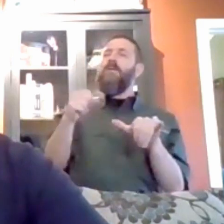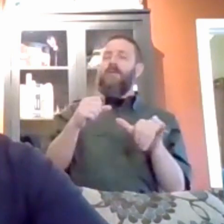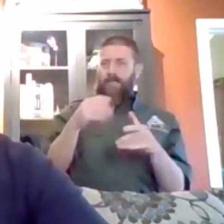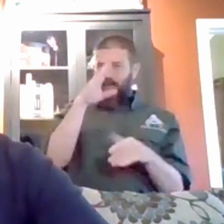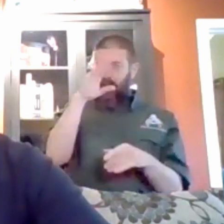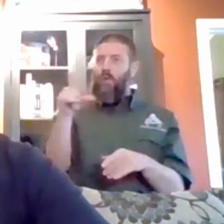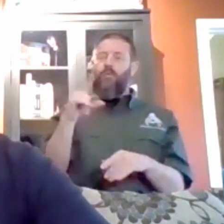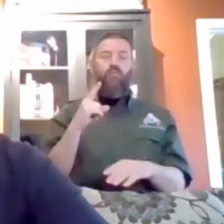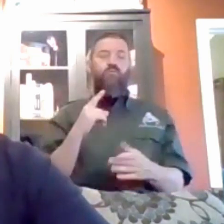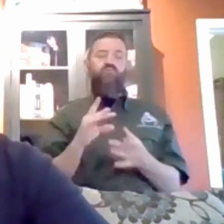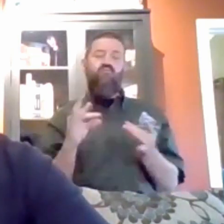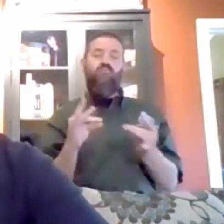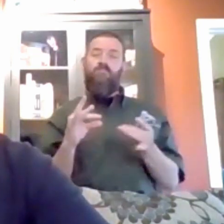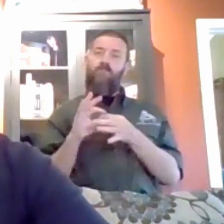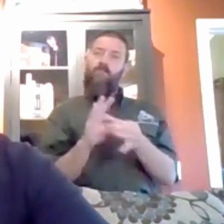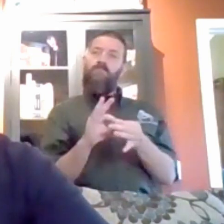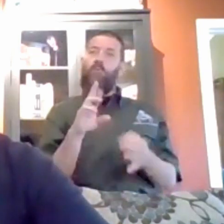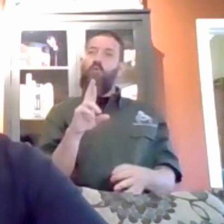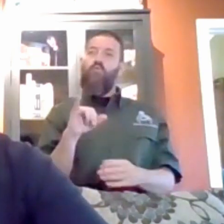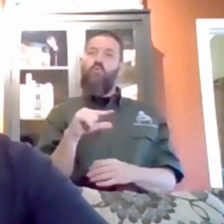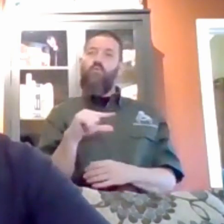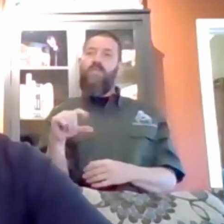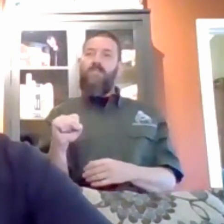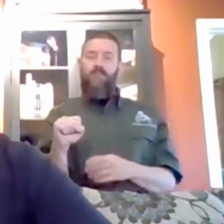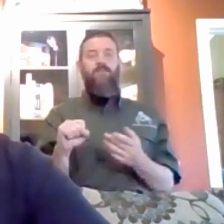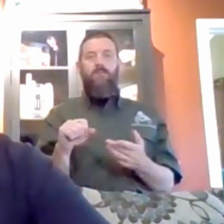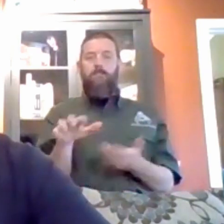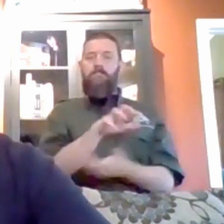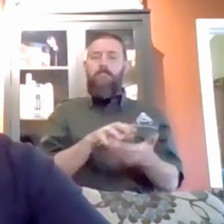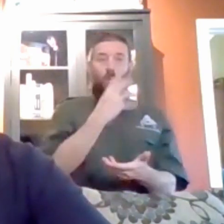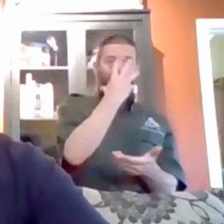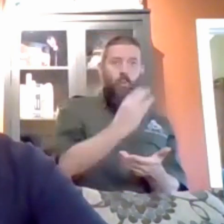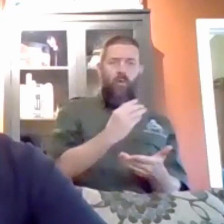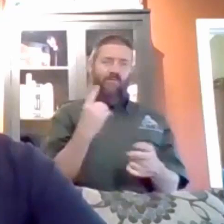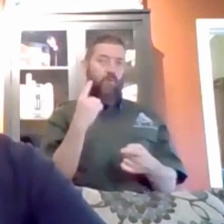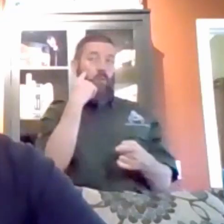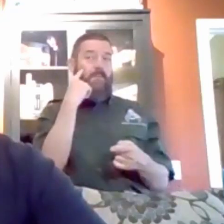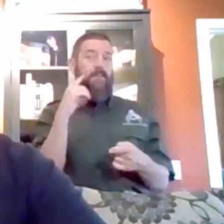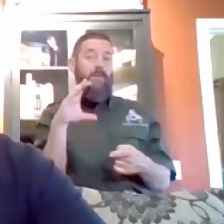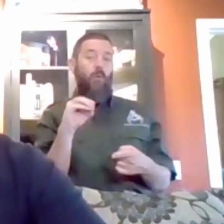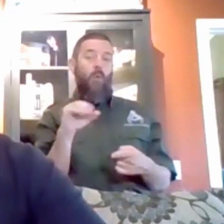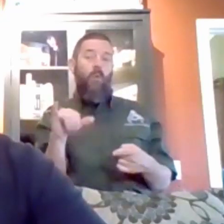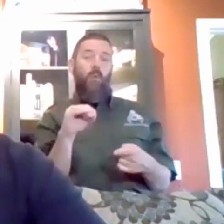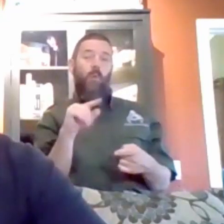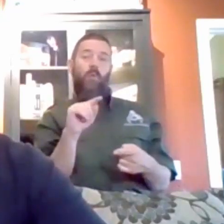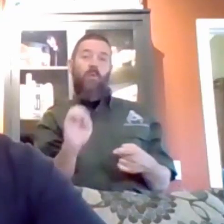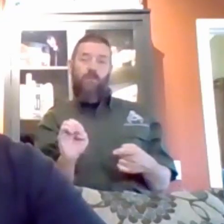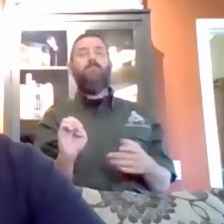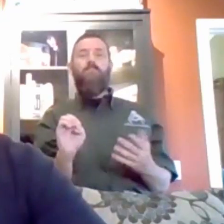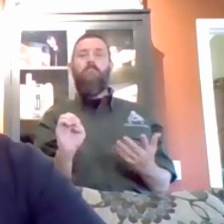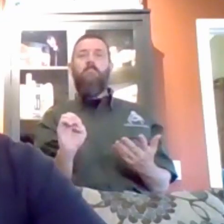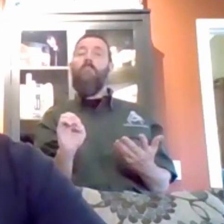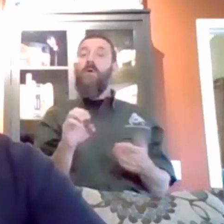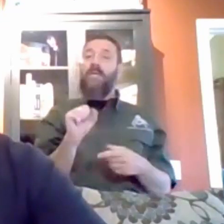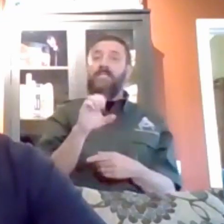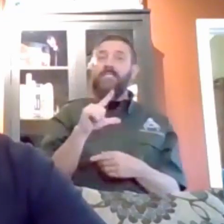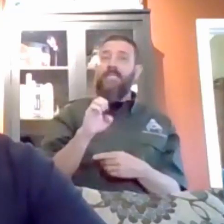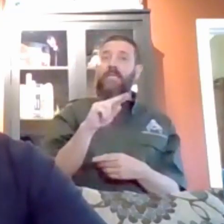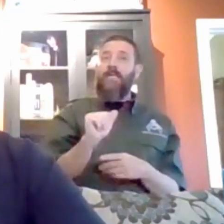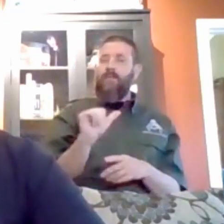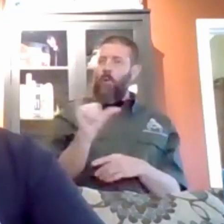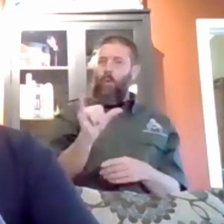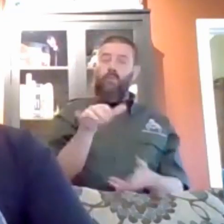and, that he's mostly wolf and you think a little bit of coyote. And you did mention, I think, Selena's mix of breeds. But what